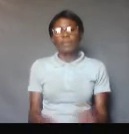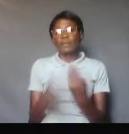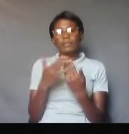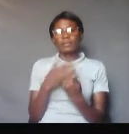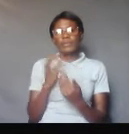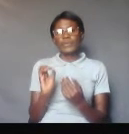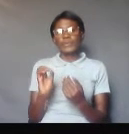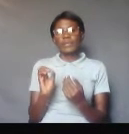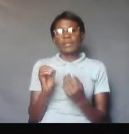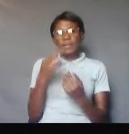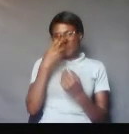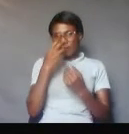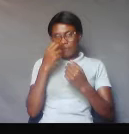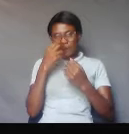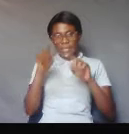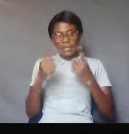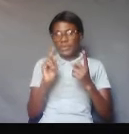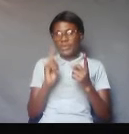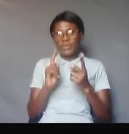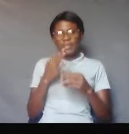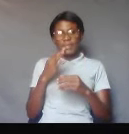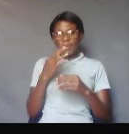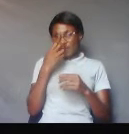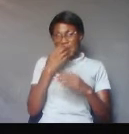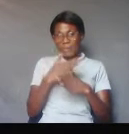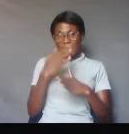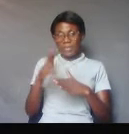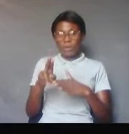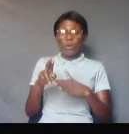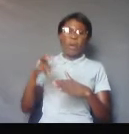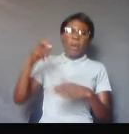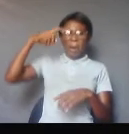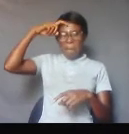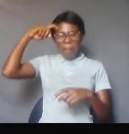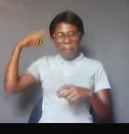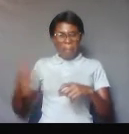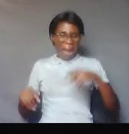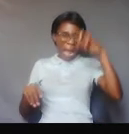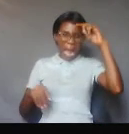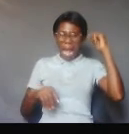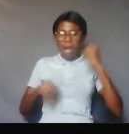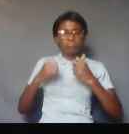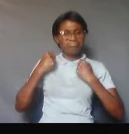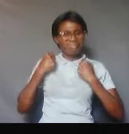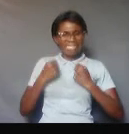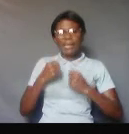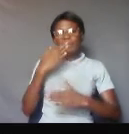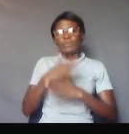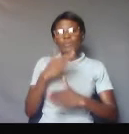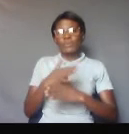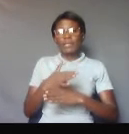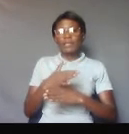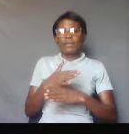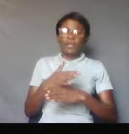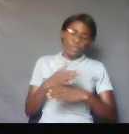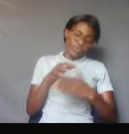of slow, critical rereading of the text. But we believe that this leaning into discomfort brings